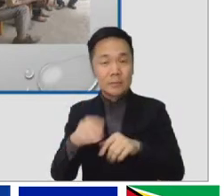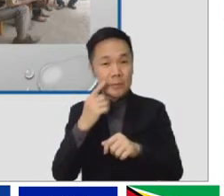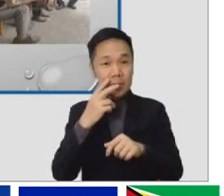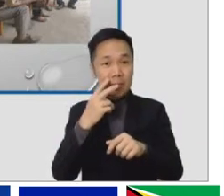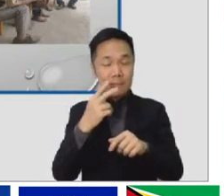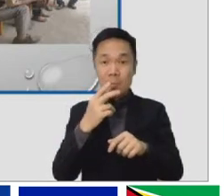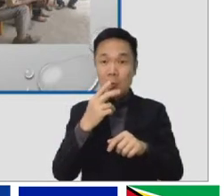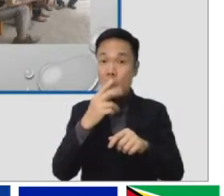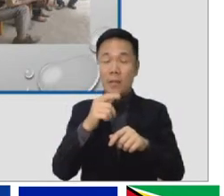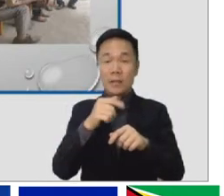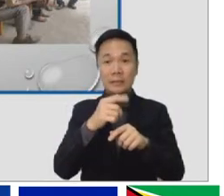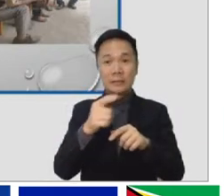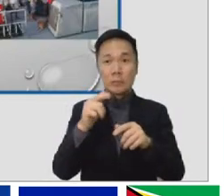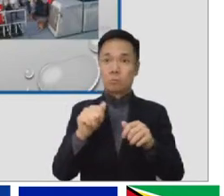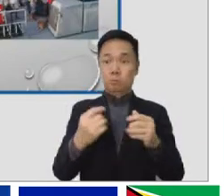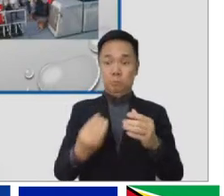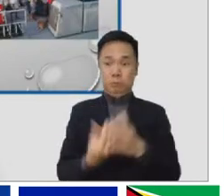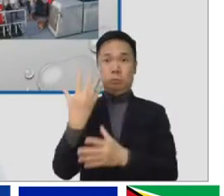and